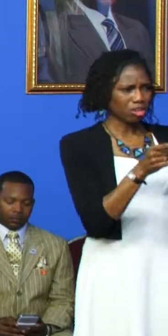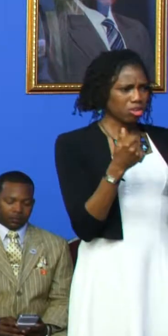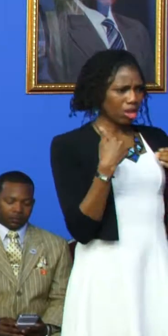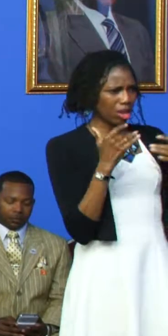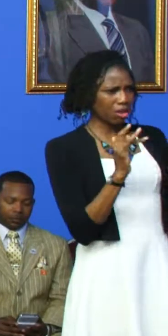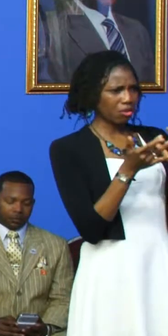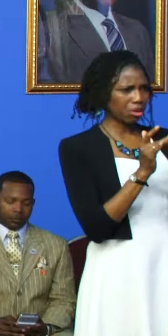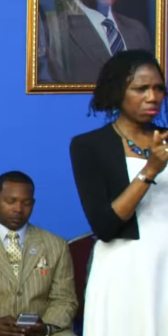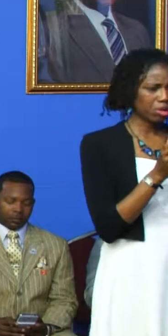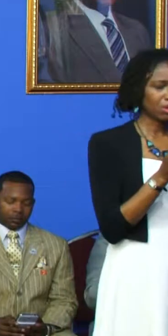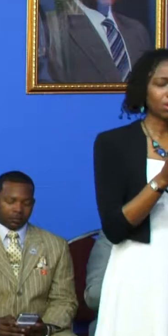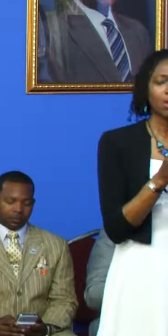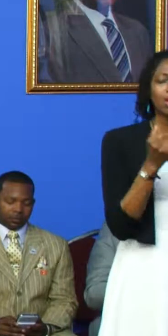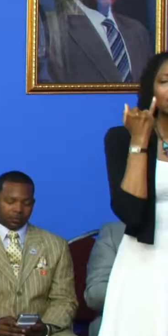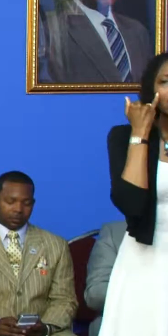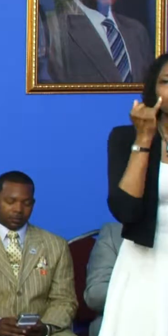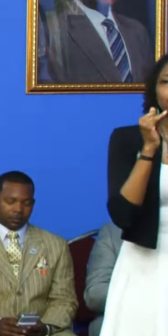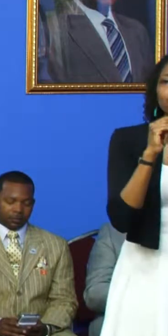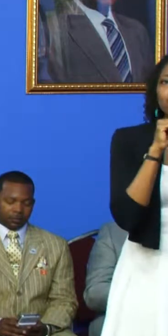website, call.